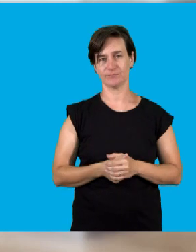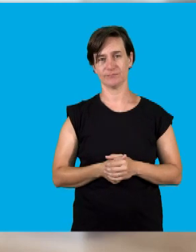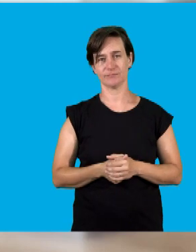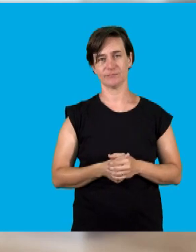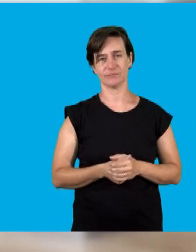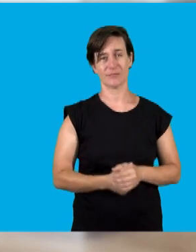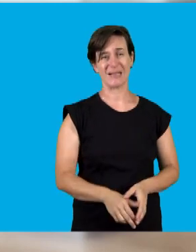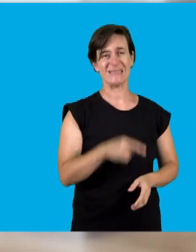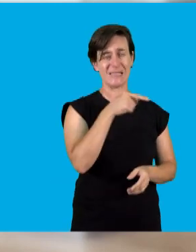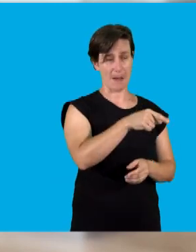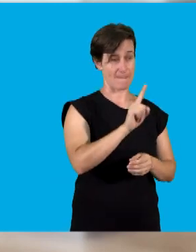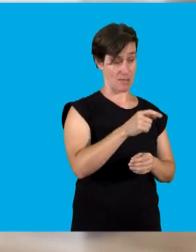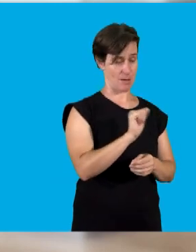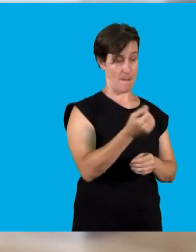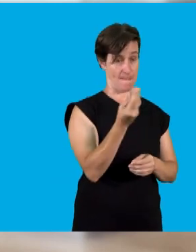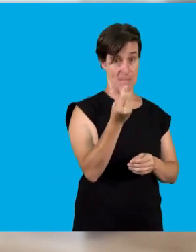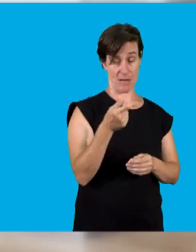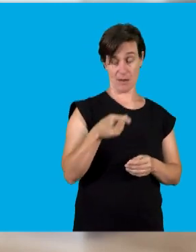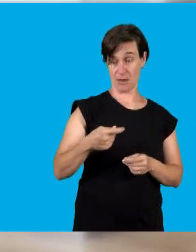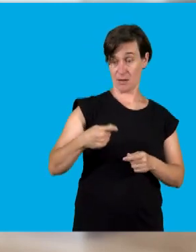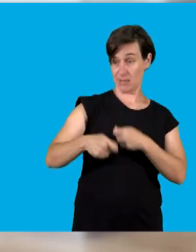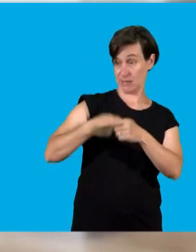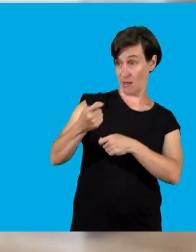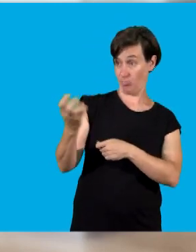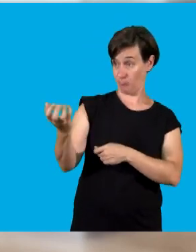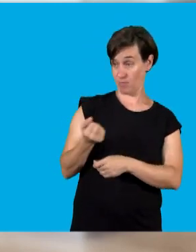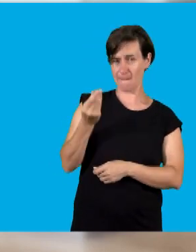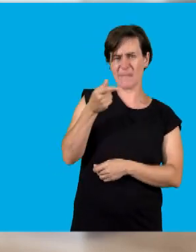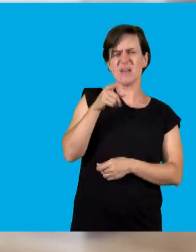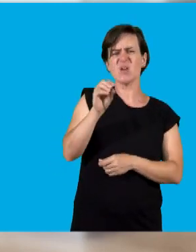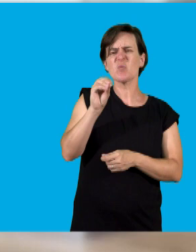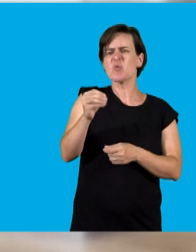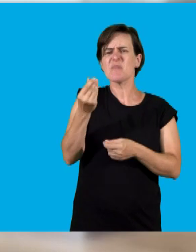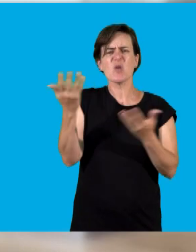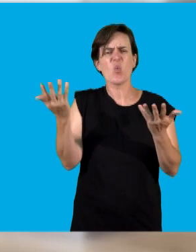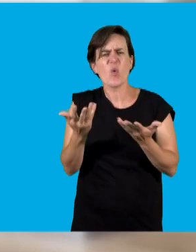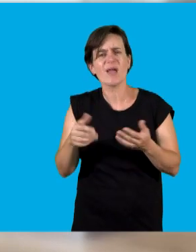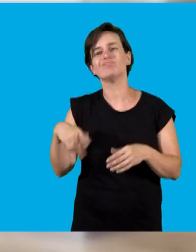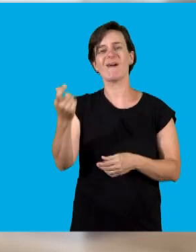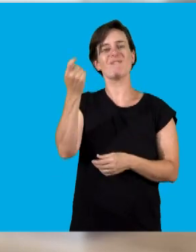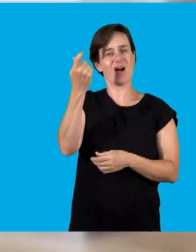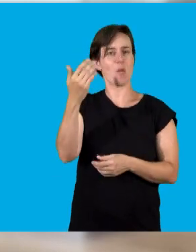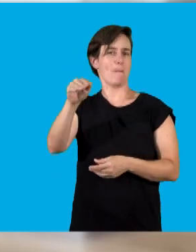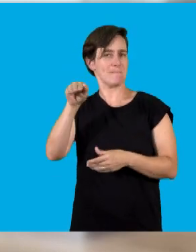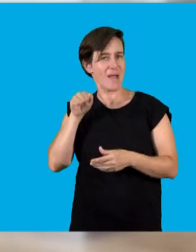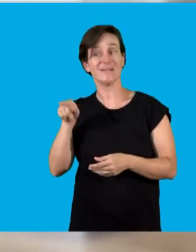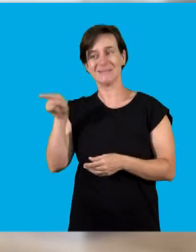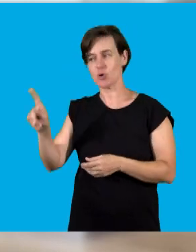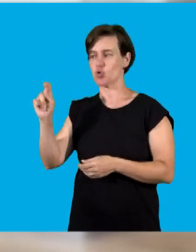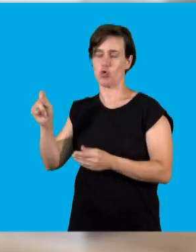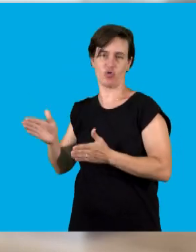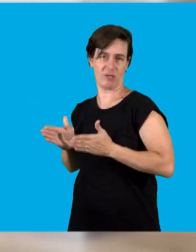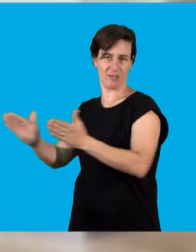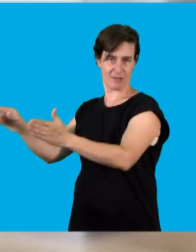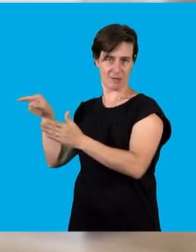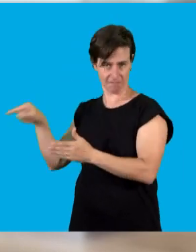and secondary sector to bank the money that they have received in their sectors, where do they get the services, such as the financing services? They